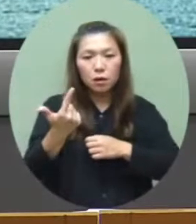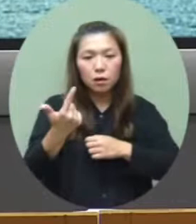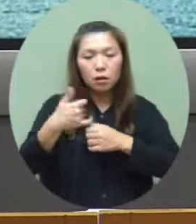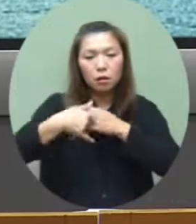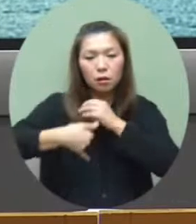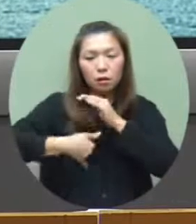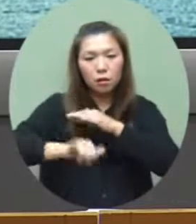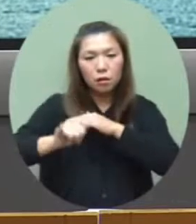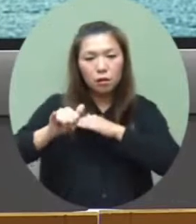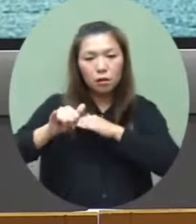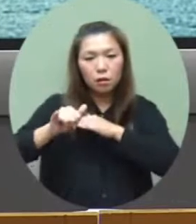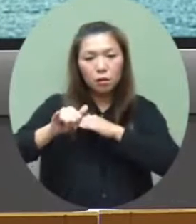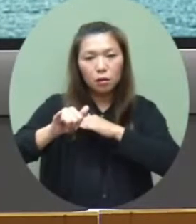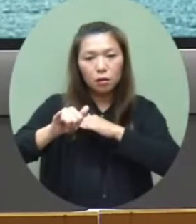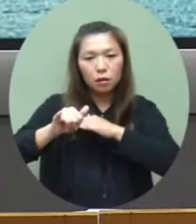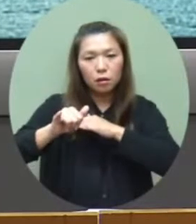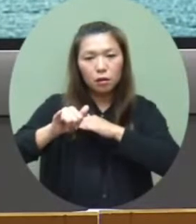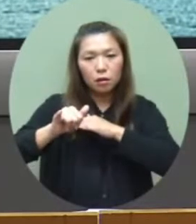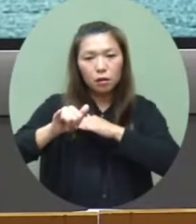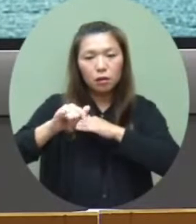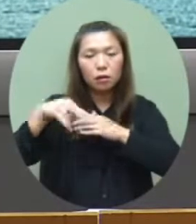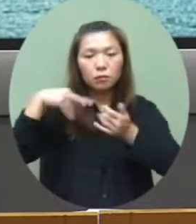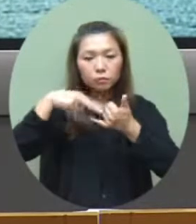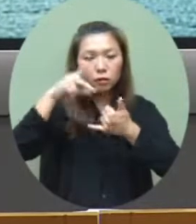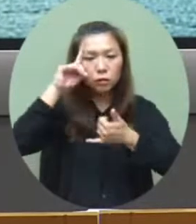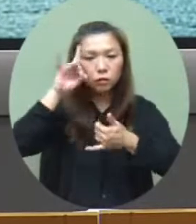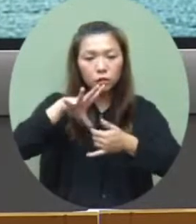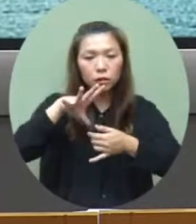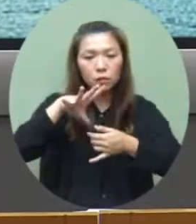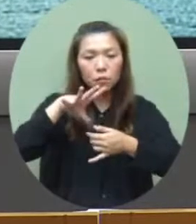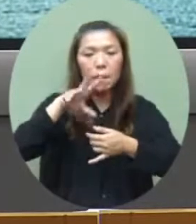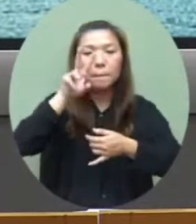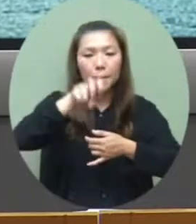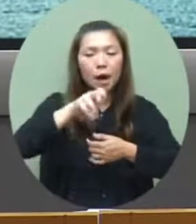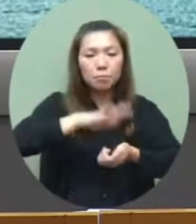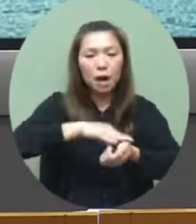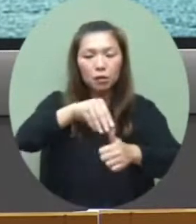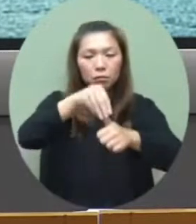and 68 cases were picked up